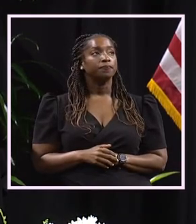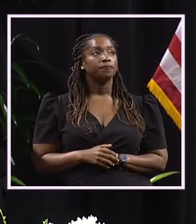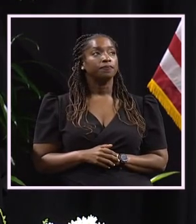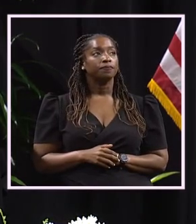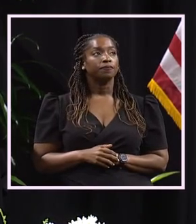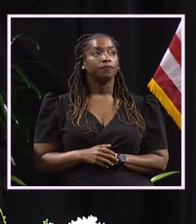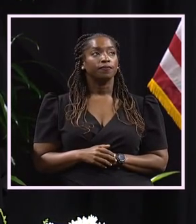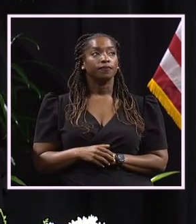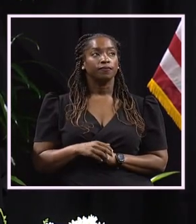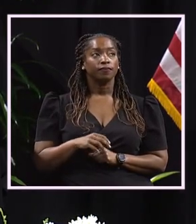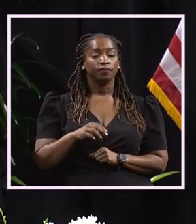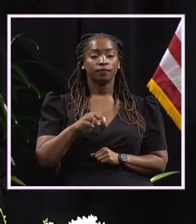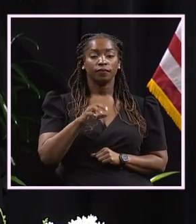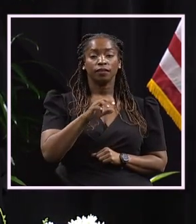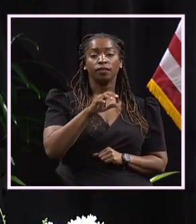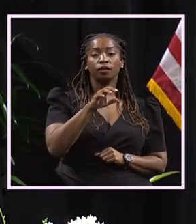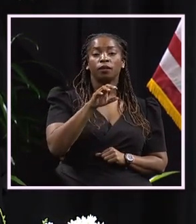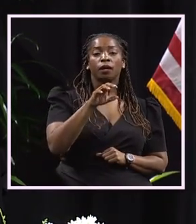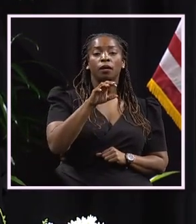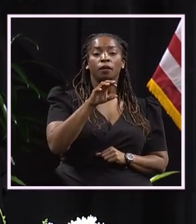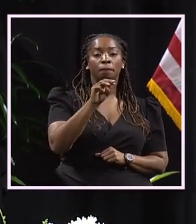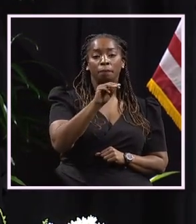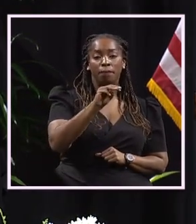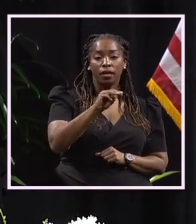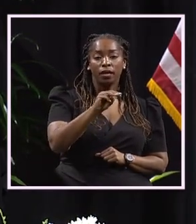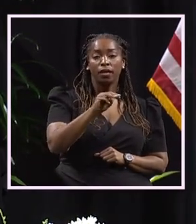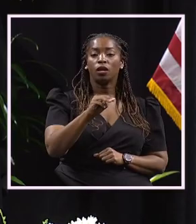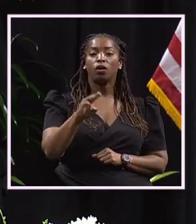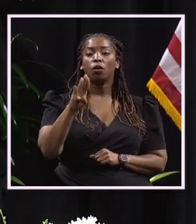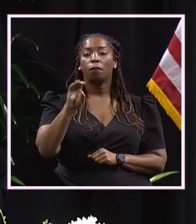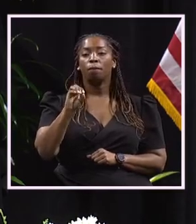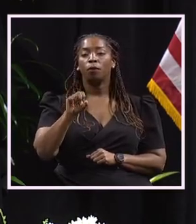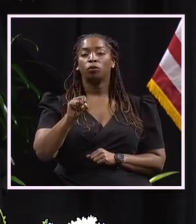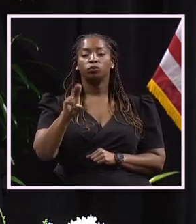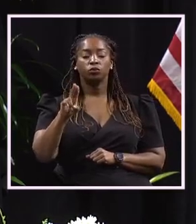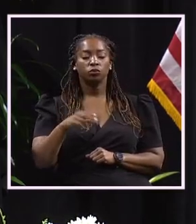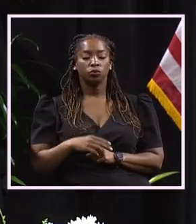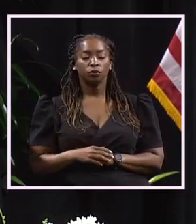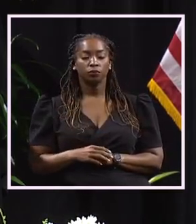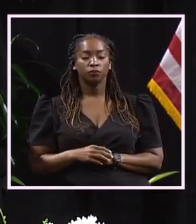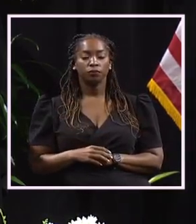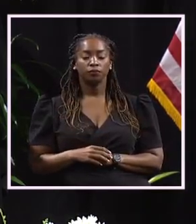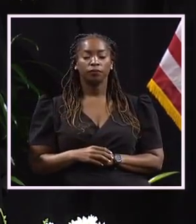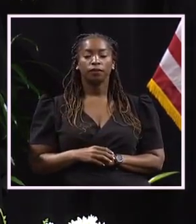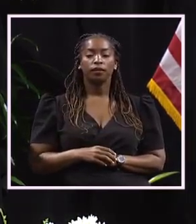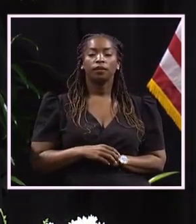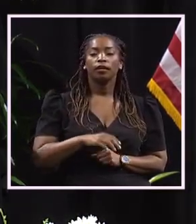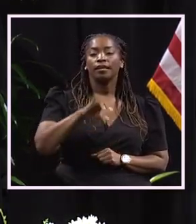Mir Wosu, cum laude. Kira Janet Ituk.